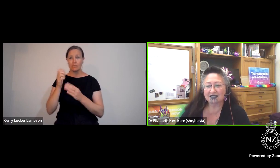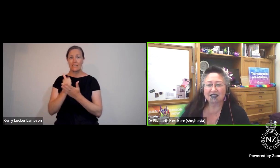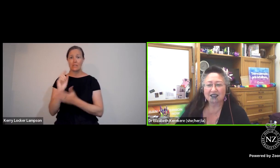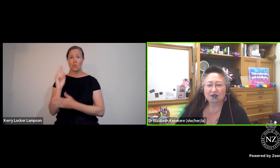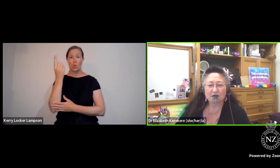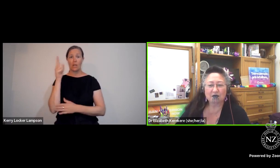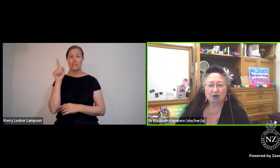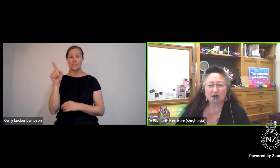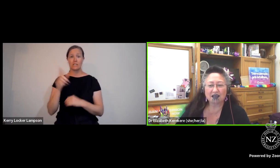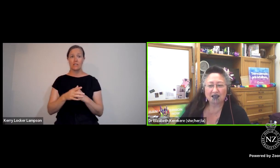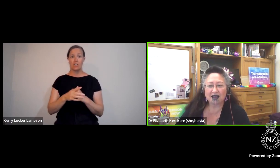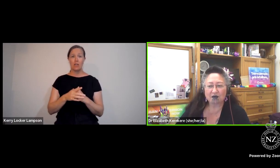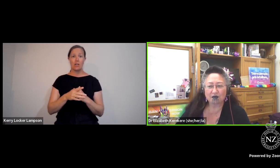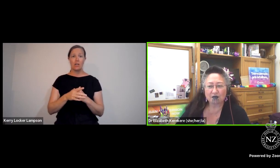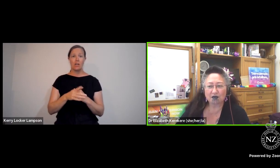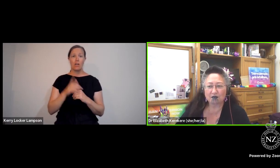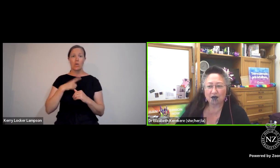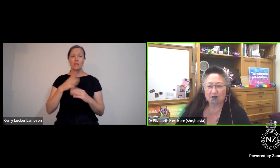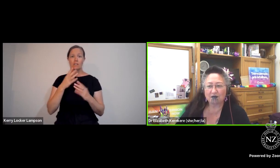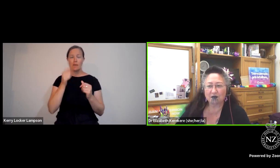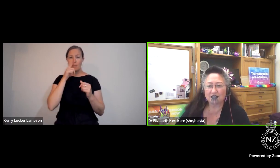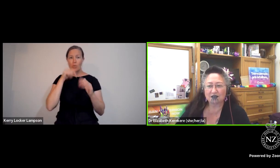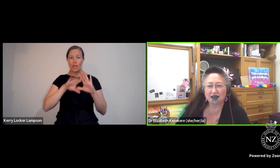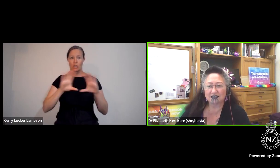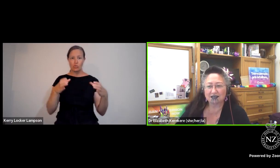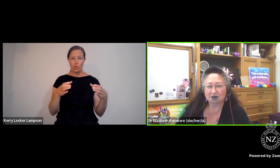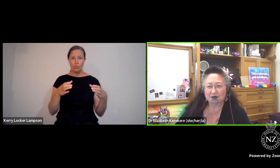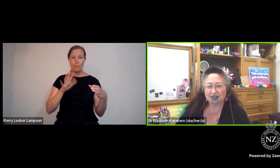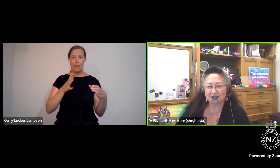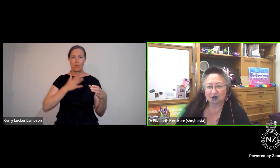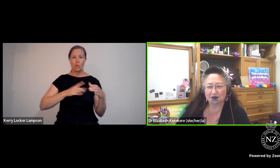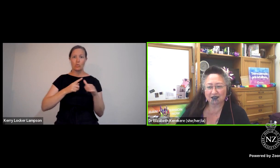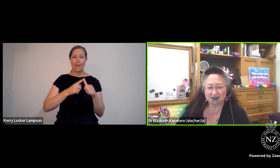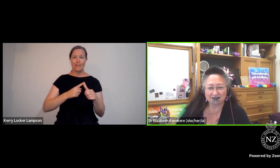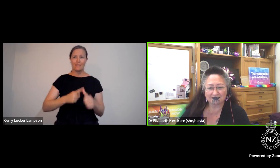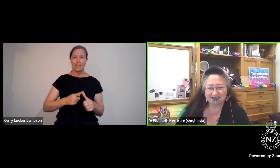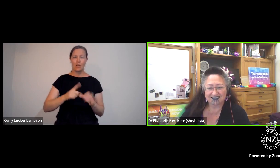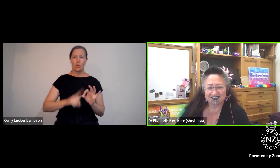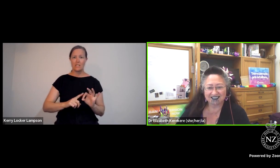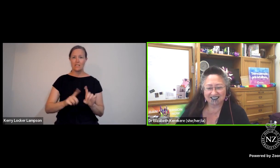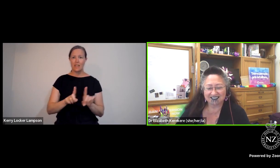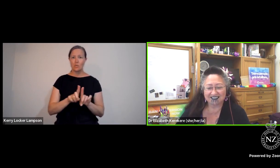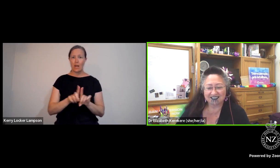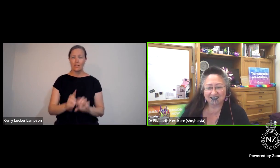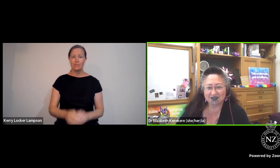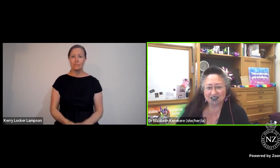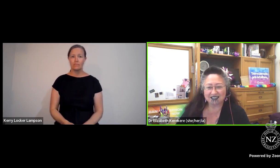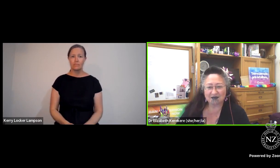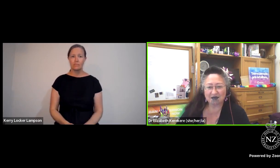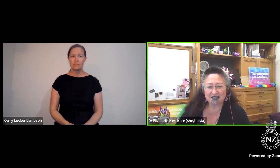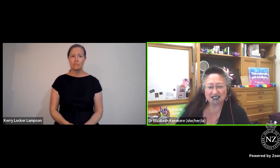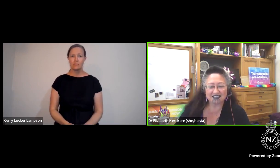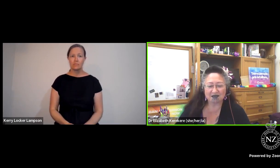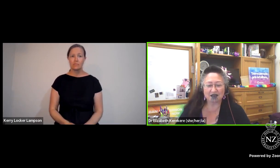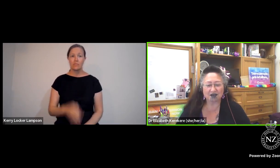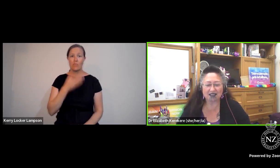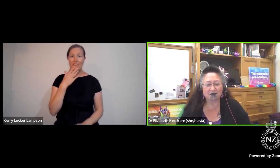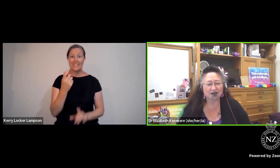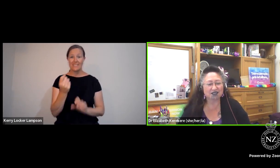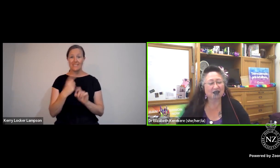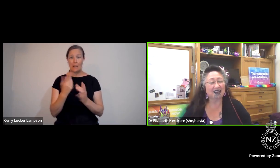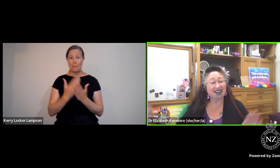because I see that there are people in our group who might want to answer some questions for us. So just send me a message and let